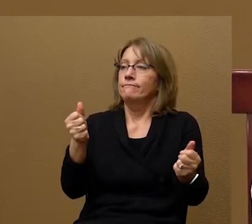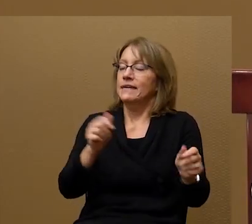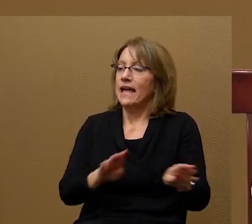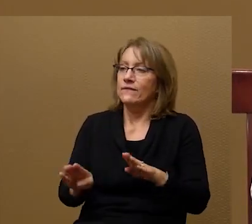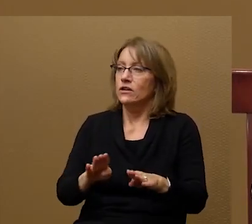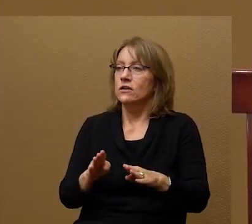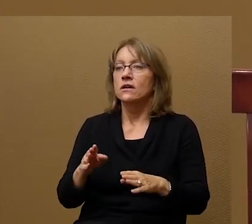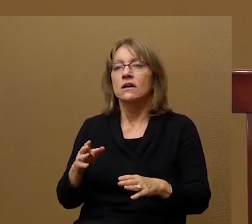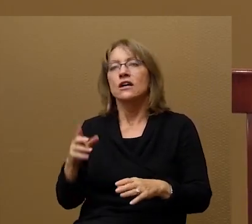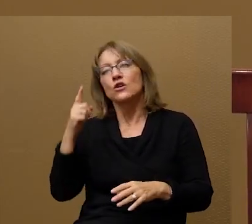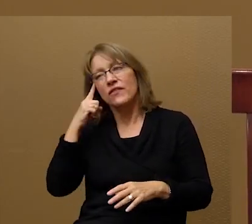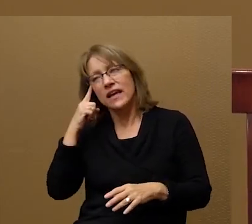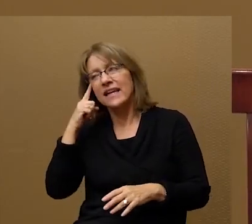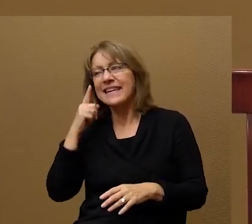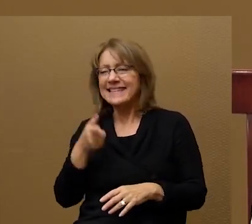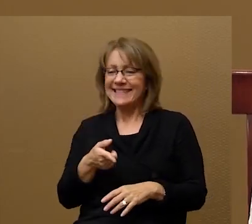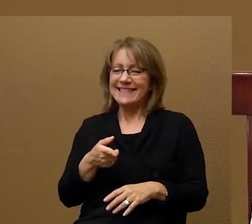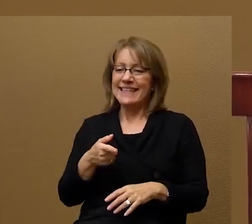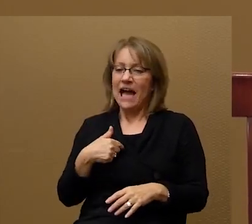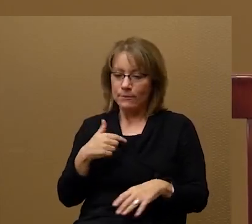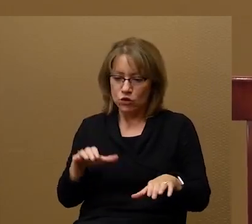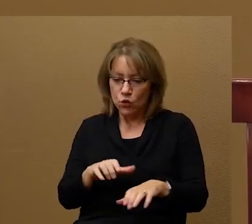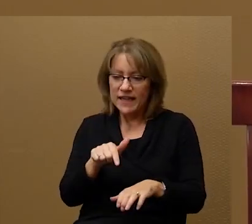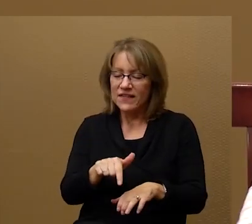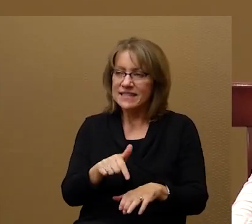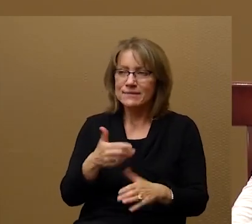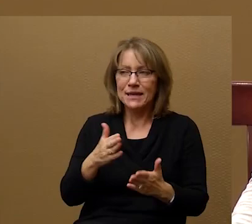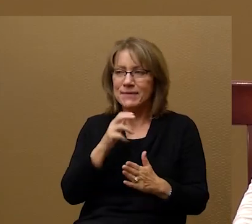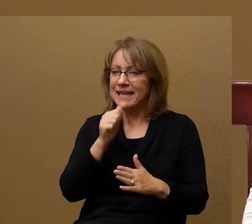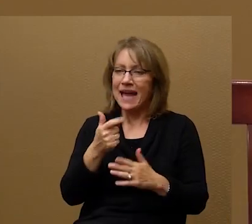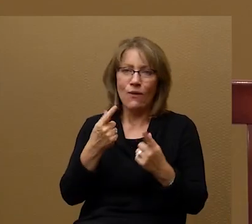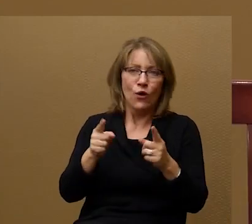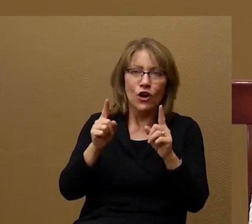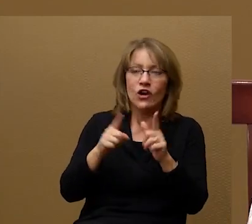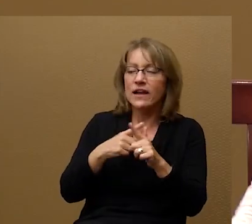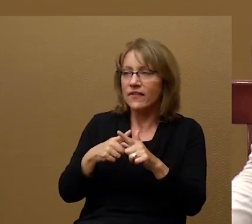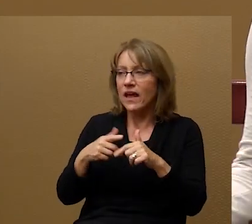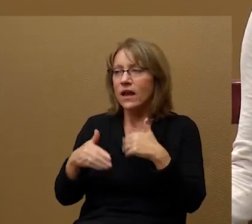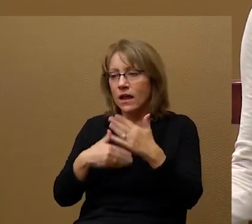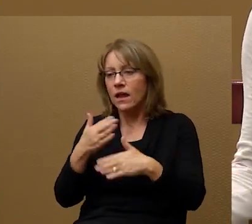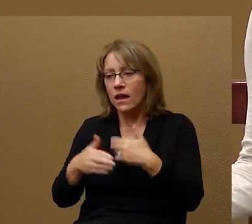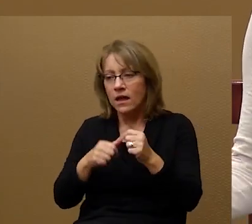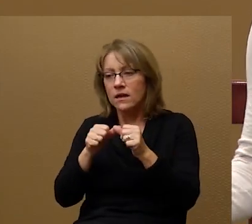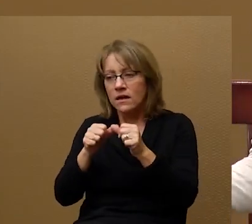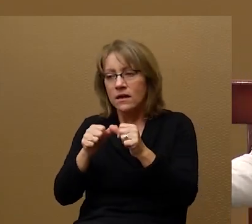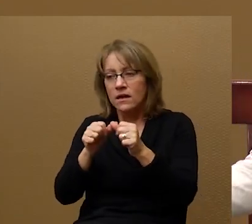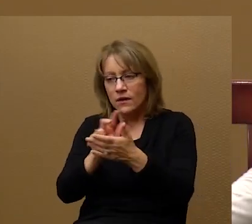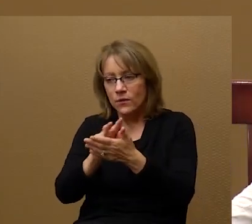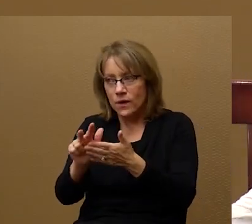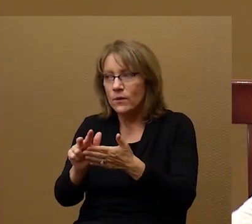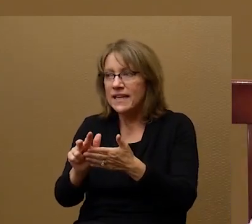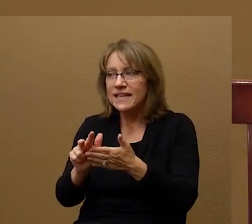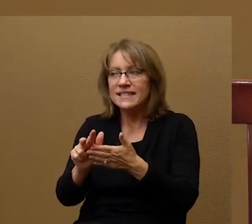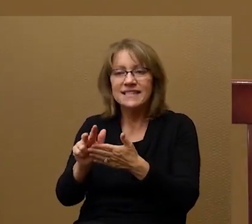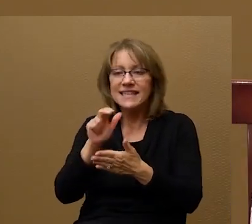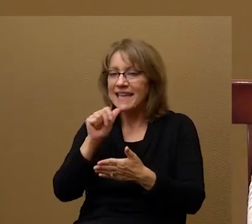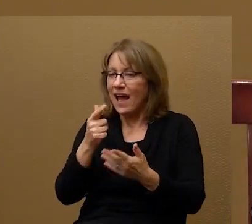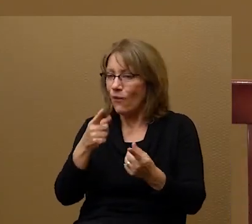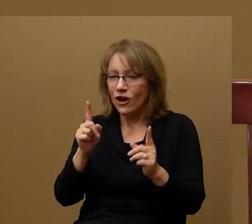they're not working, but maybe you might be turning a corner, and then you do it for another 3 weeks, and it's like, okay, we got to try something